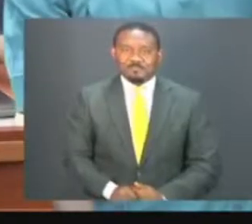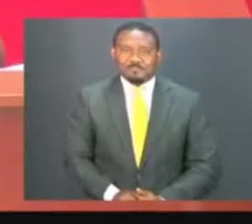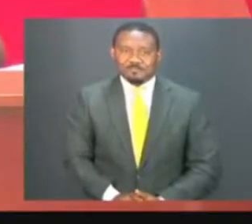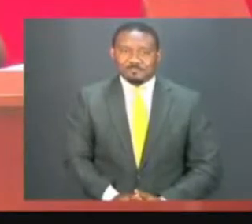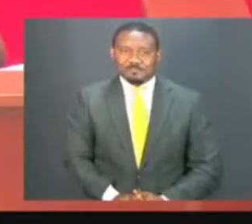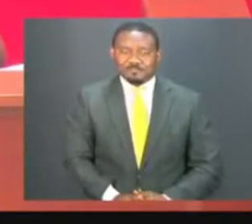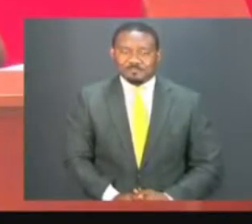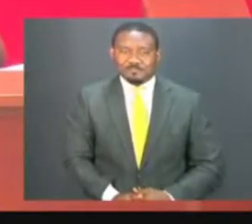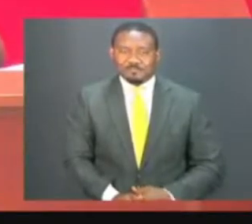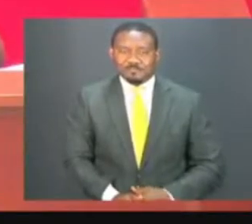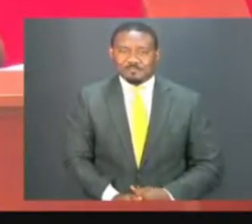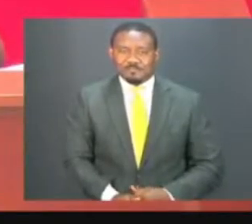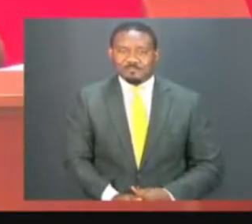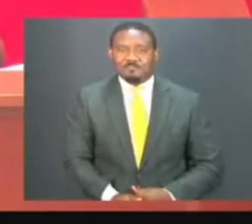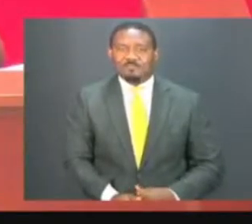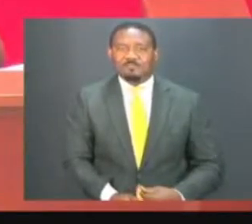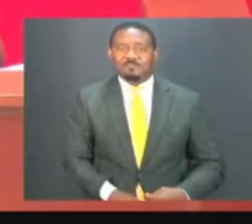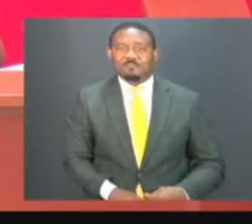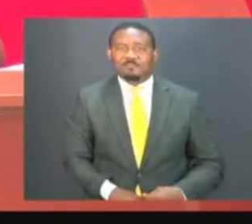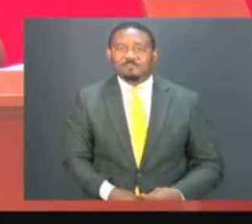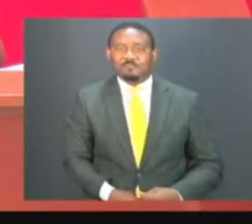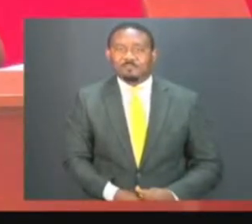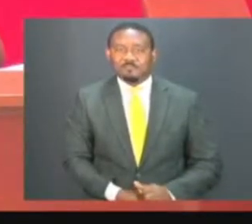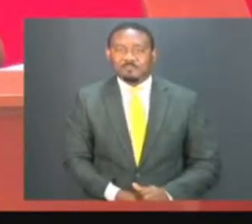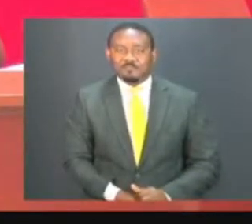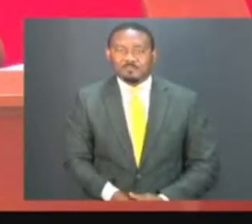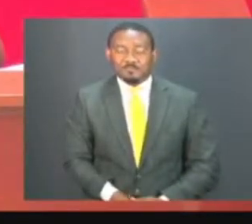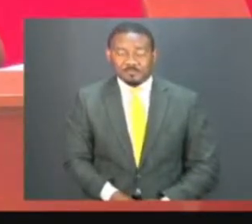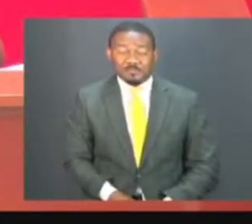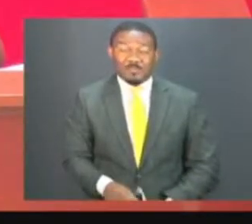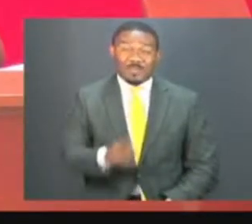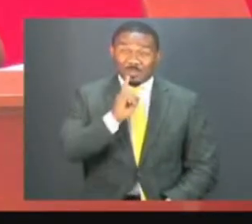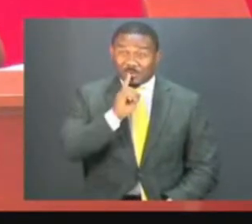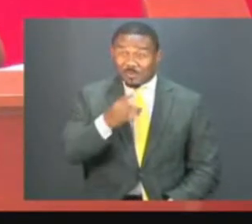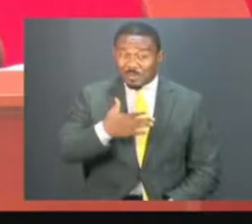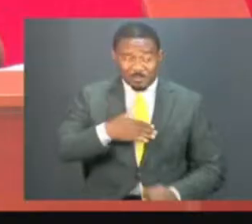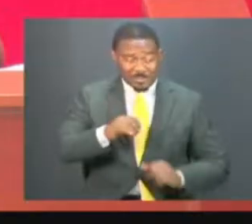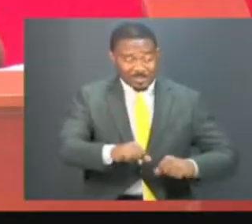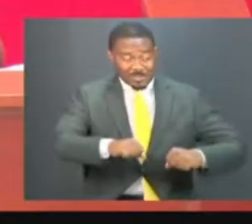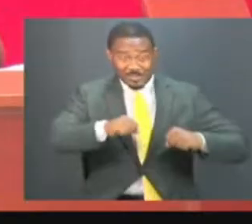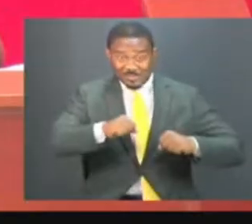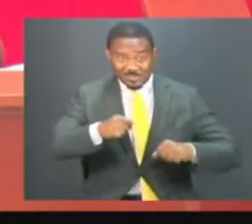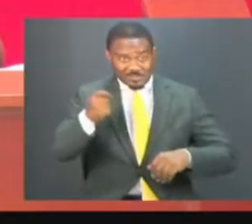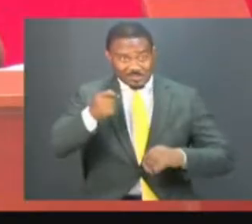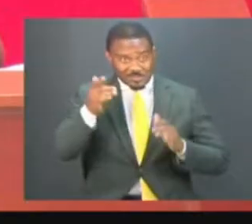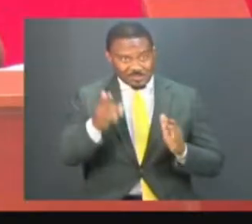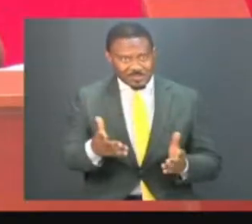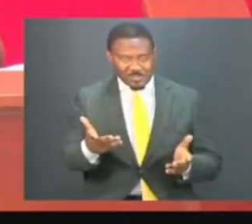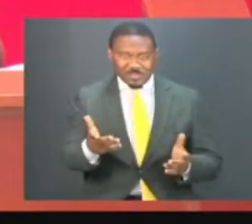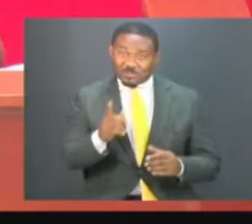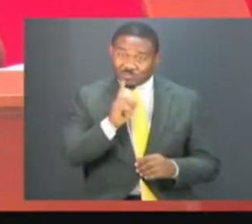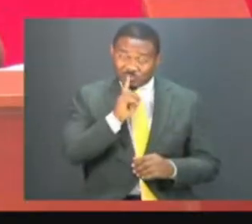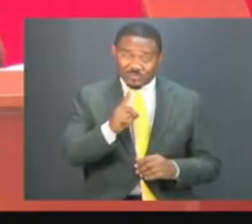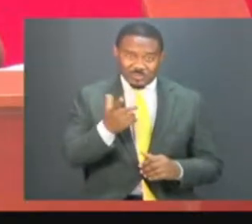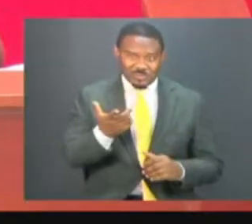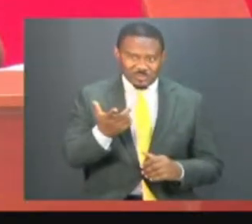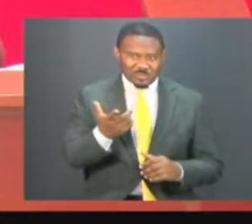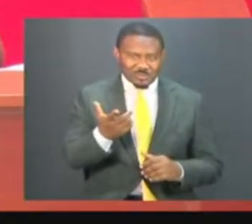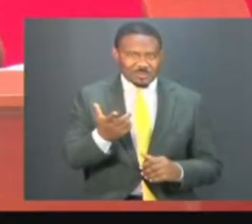Yes. Mr. Speaker, just like my chief whip said, based on the appeal of the